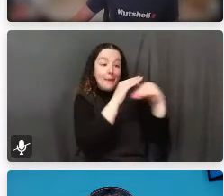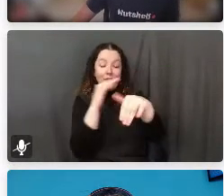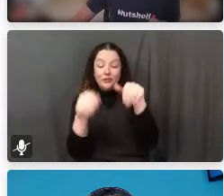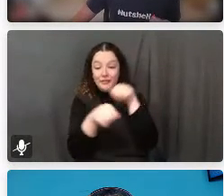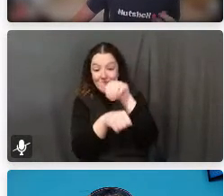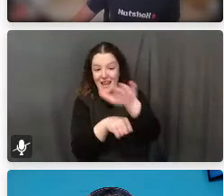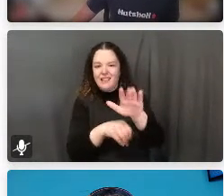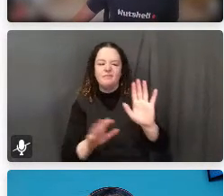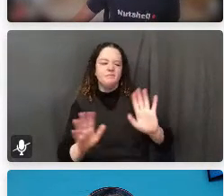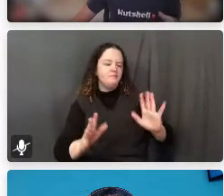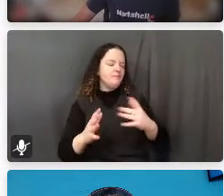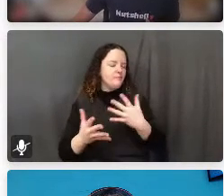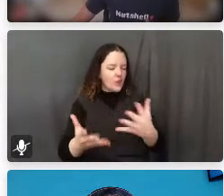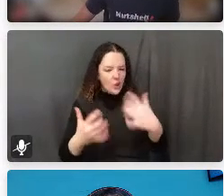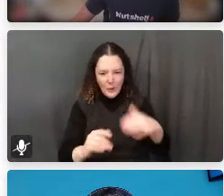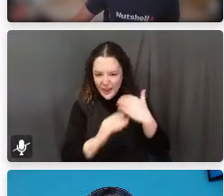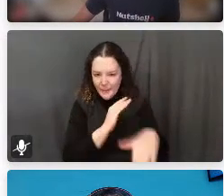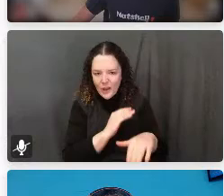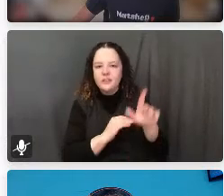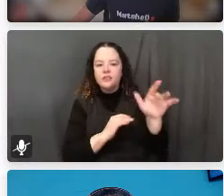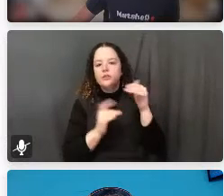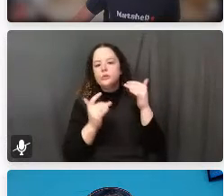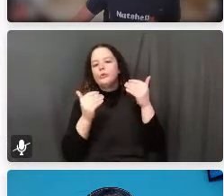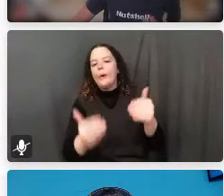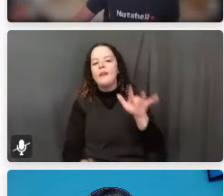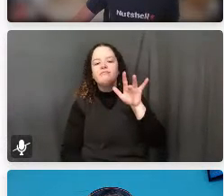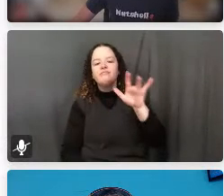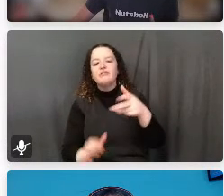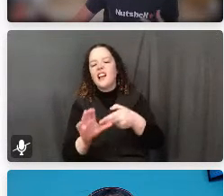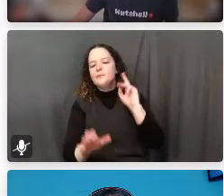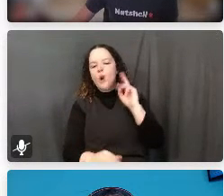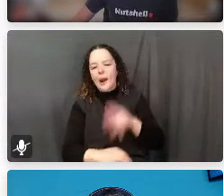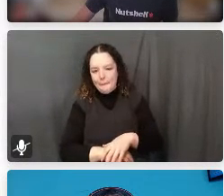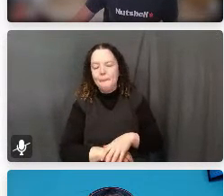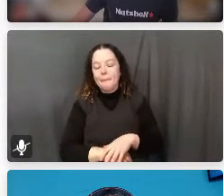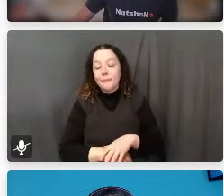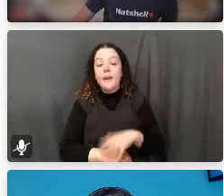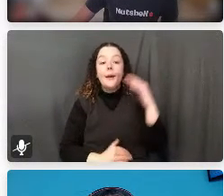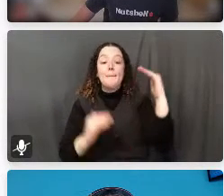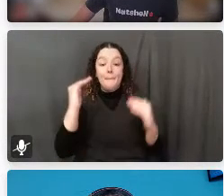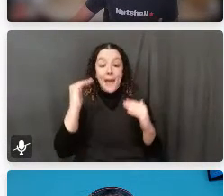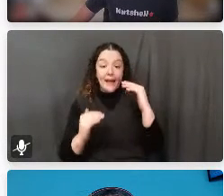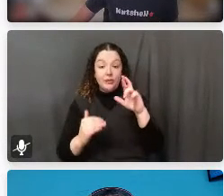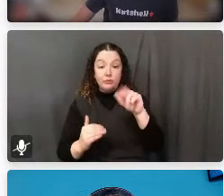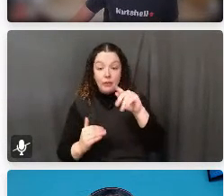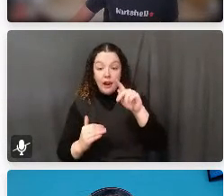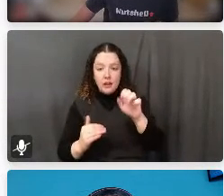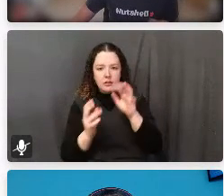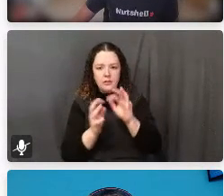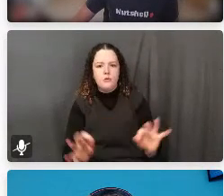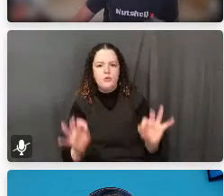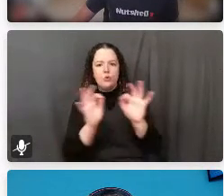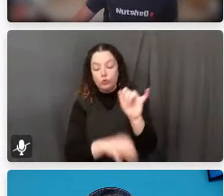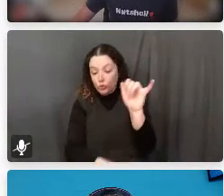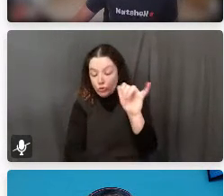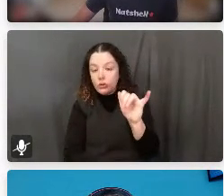want to view your emails, they can go ahead and unsubscribe from that. And bounce rate, it's another important metric to look at too as it relates